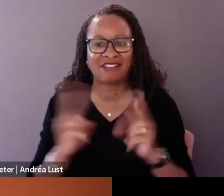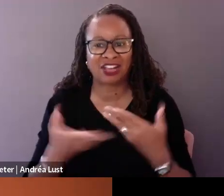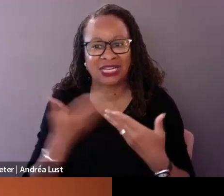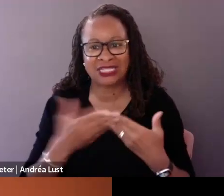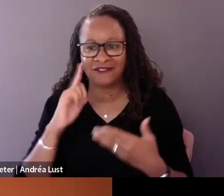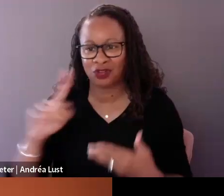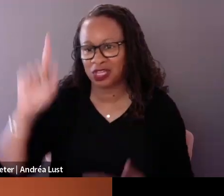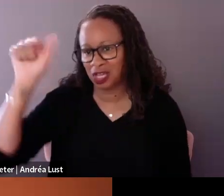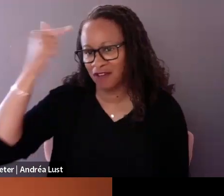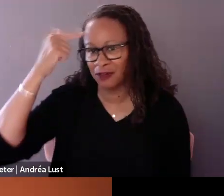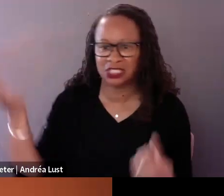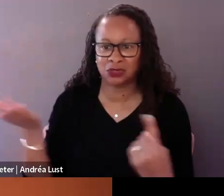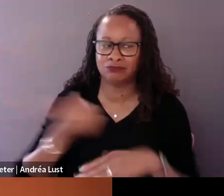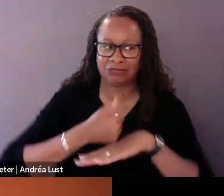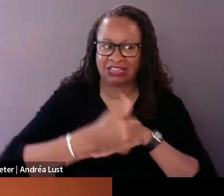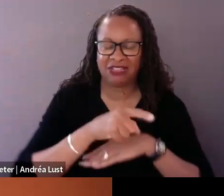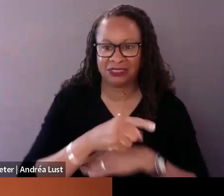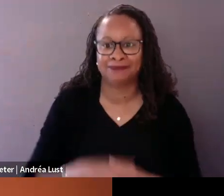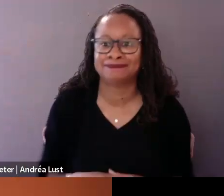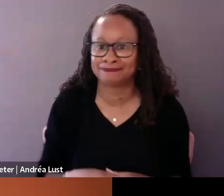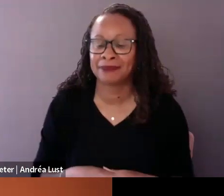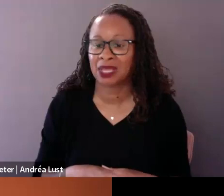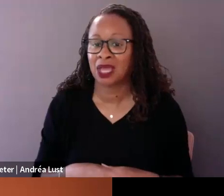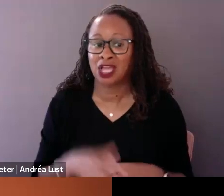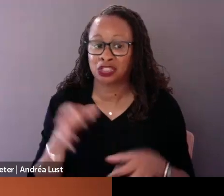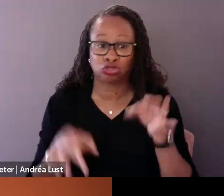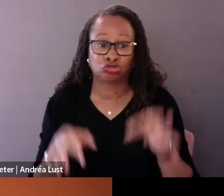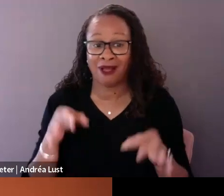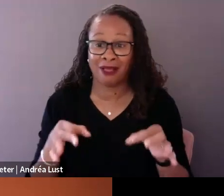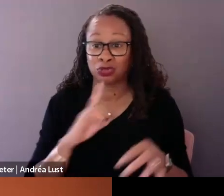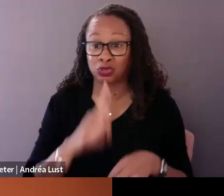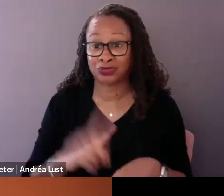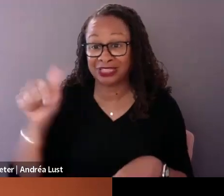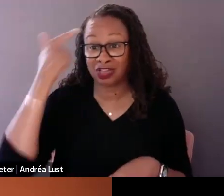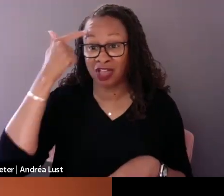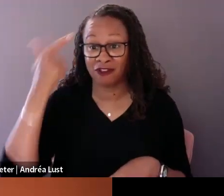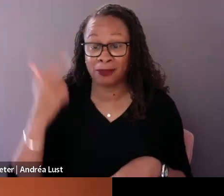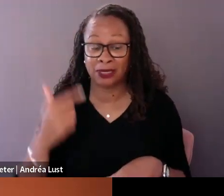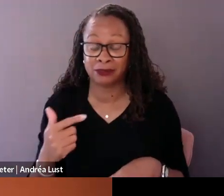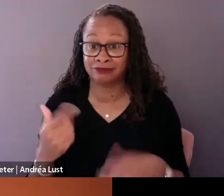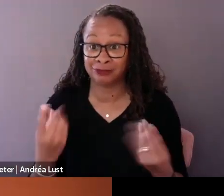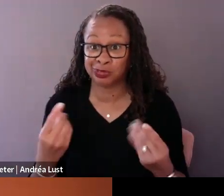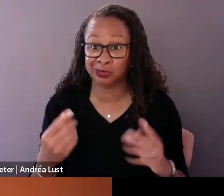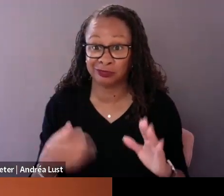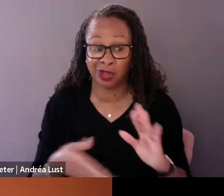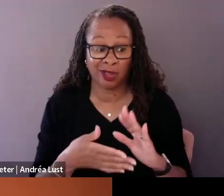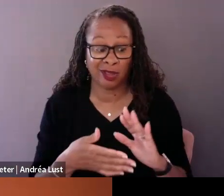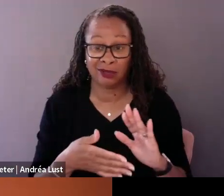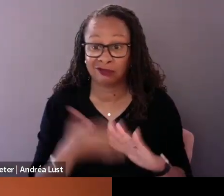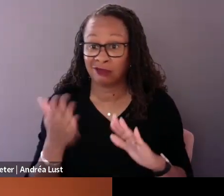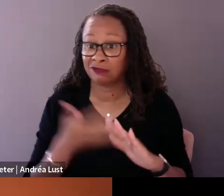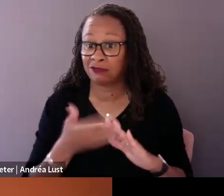the government to convict him. The trial essentially was the government playing this evidence for a